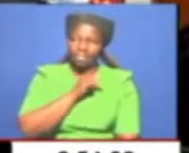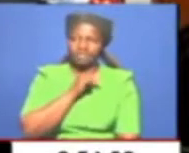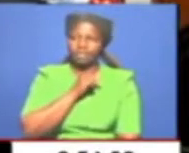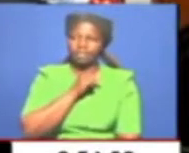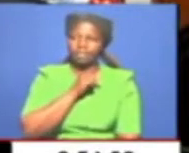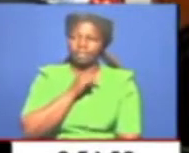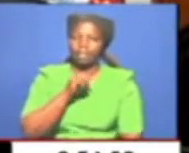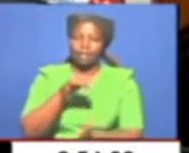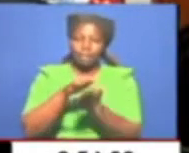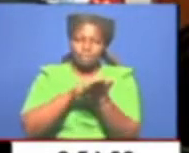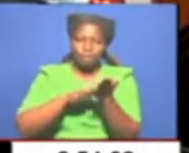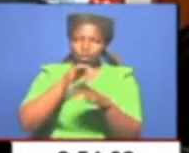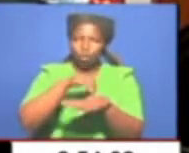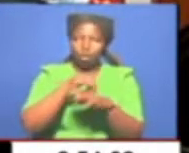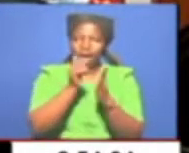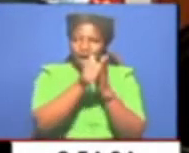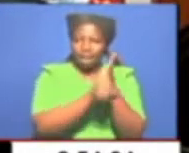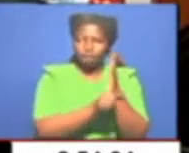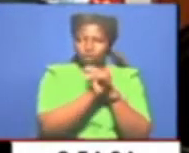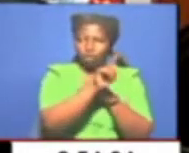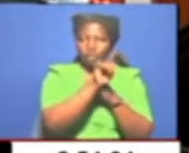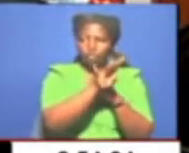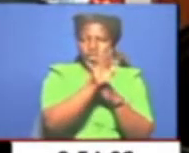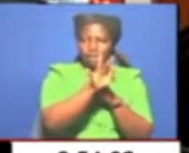based on Article 143, Clause 2.